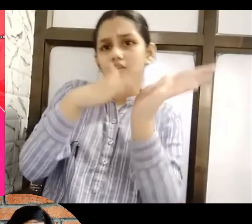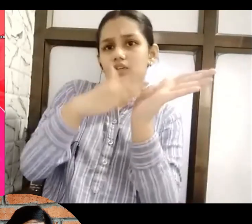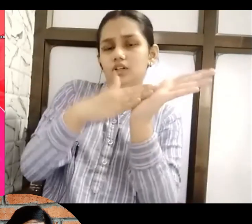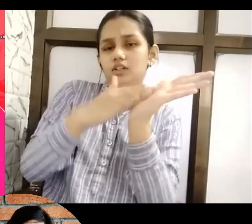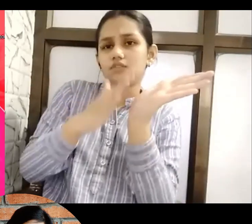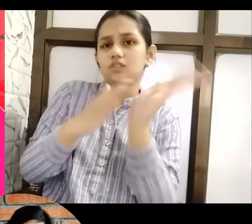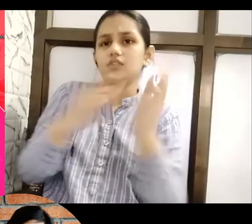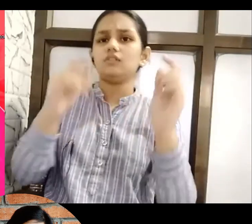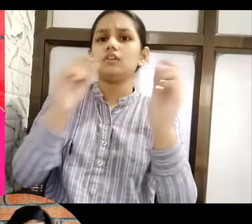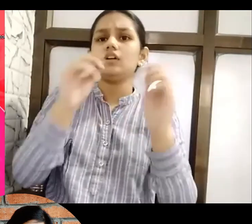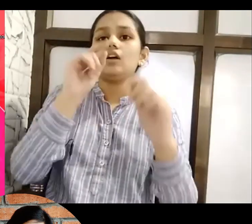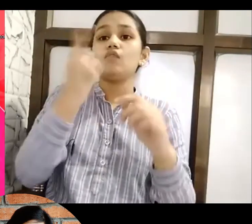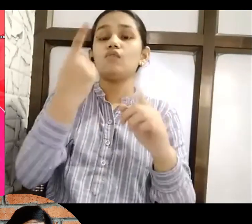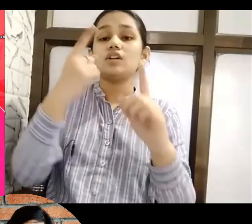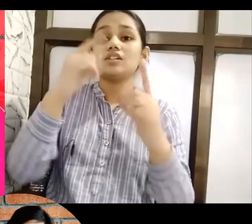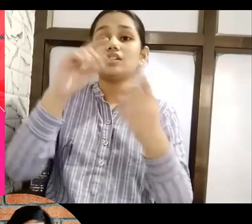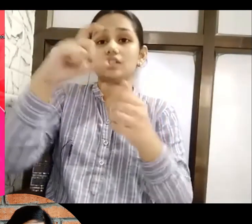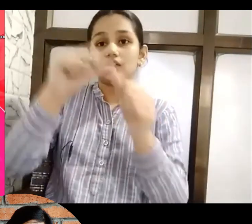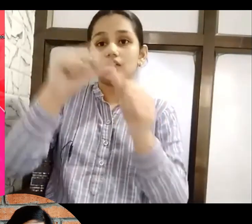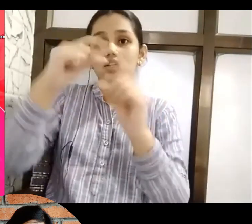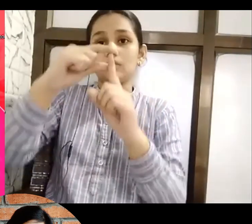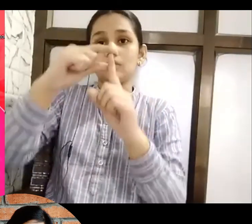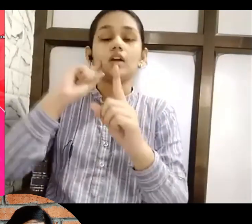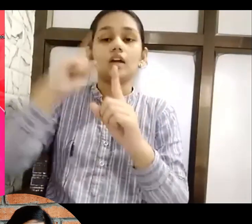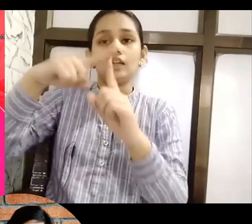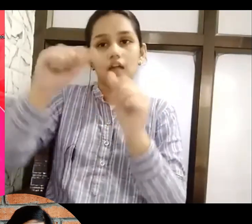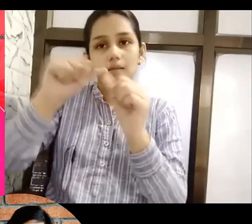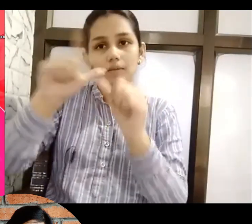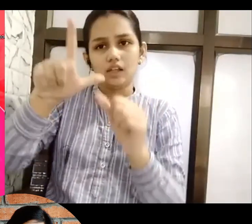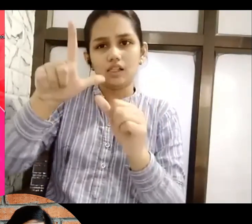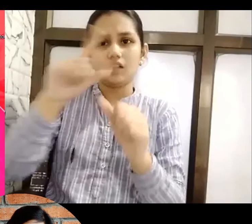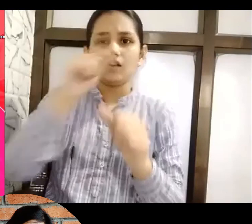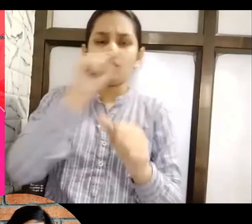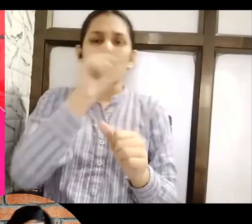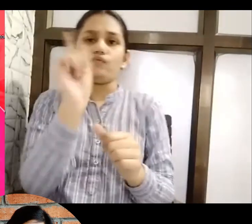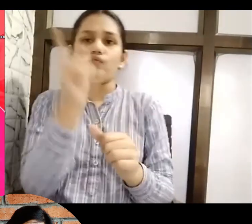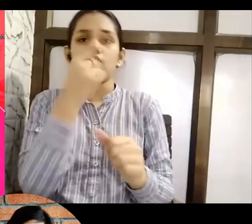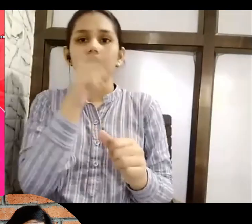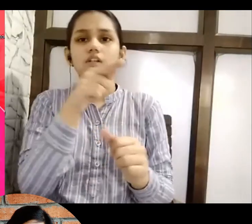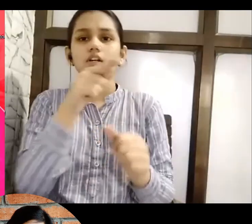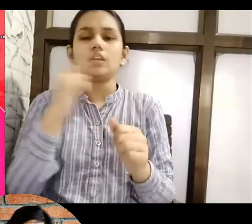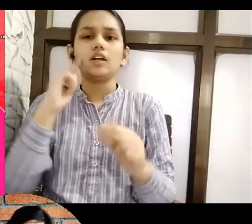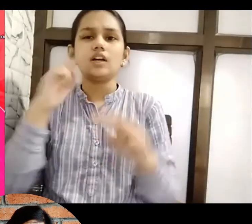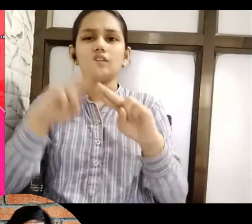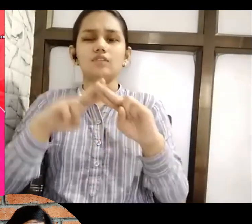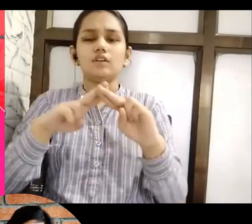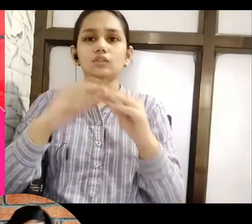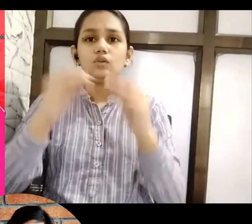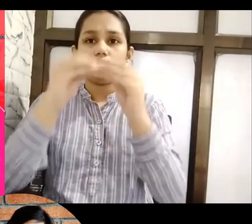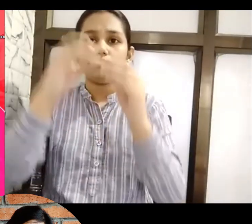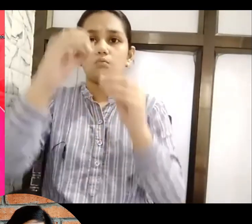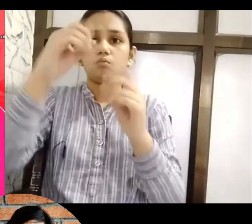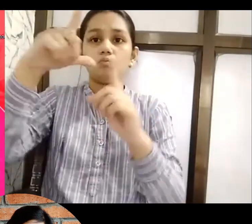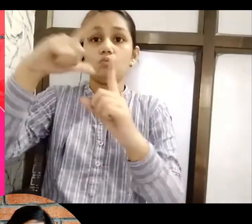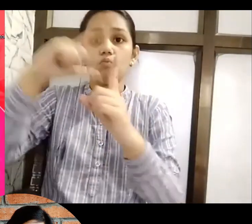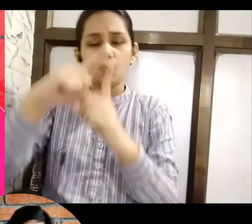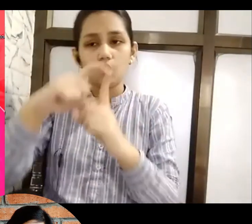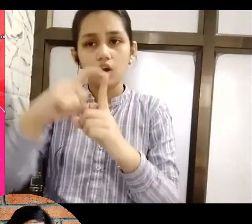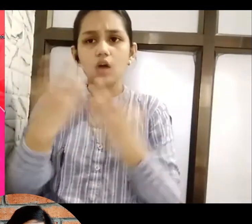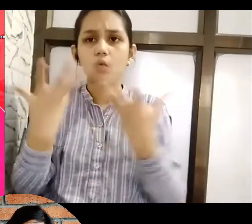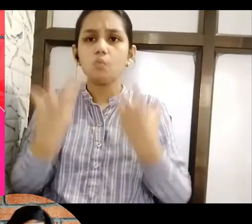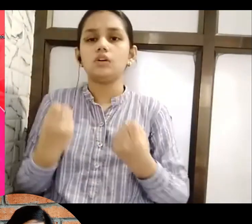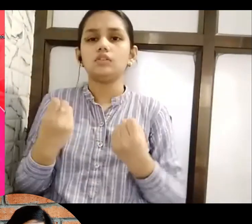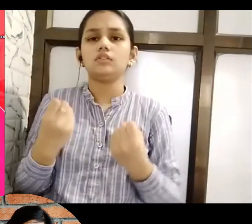my capital. This is my no capital. If I want to make it bold, I can make it bold and